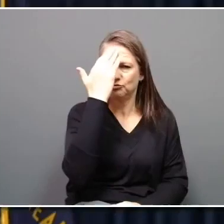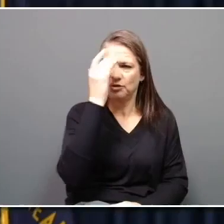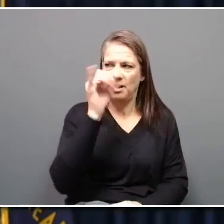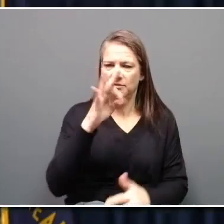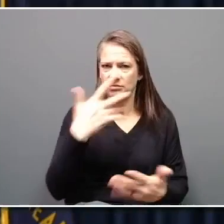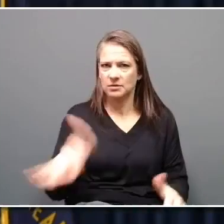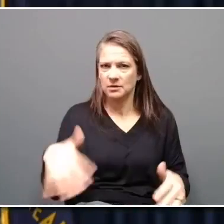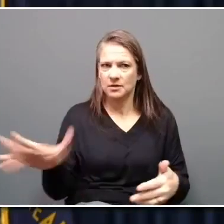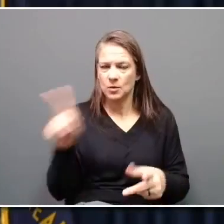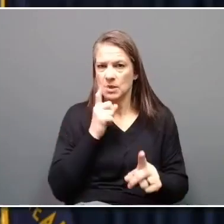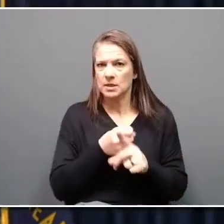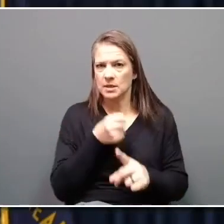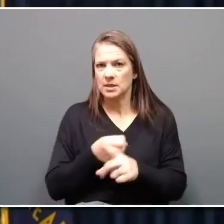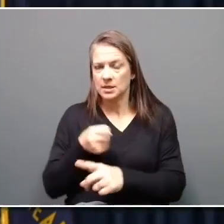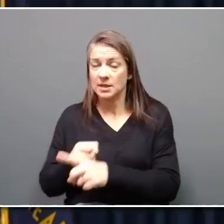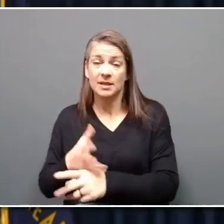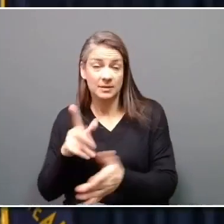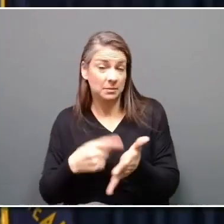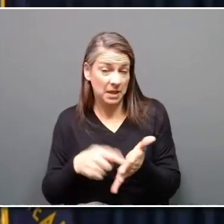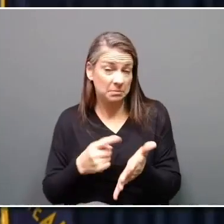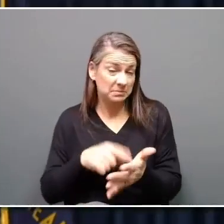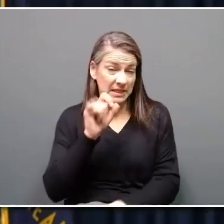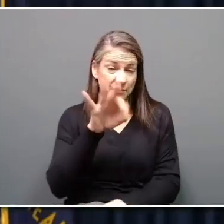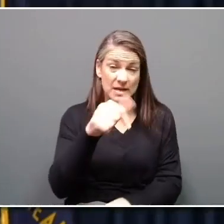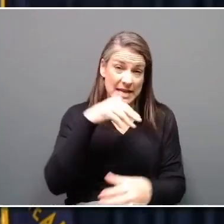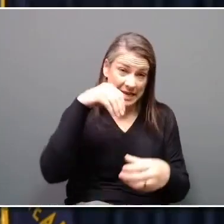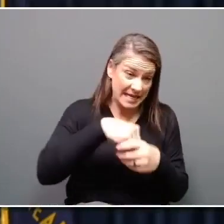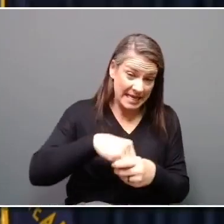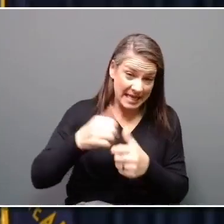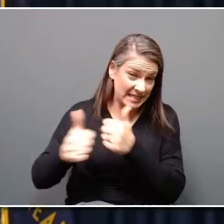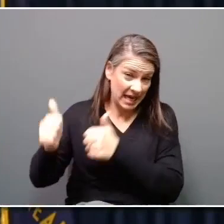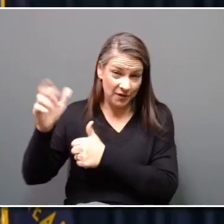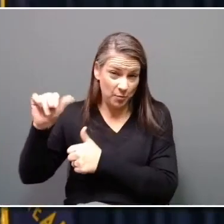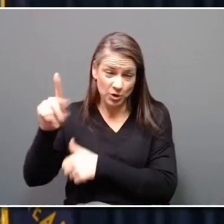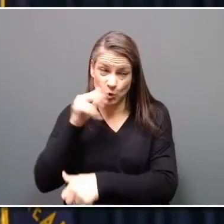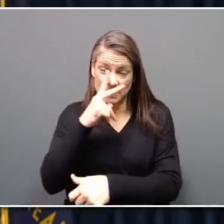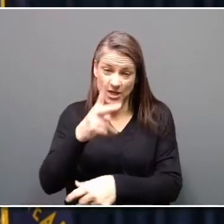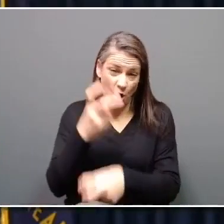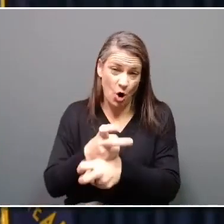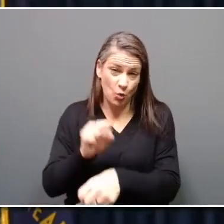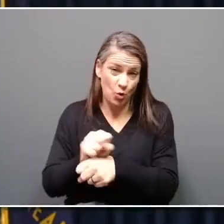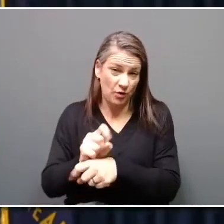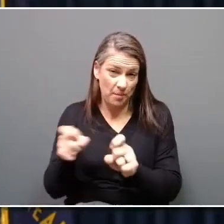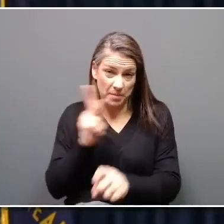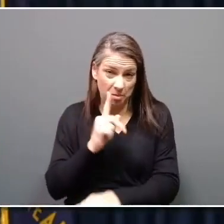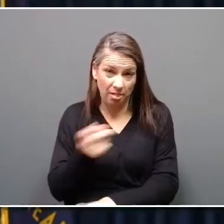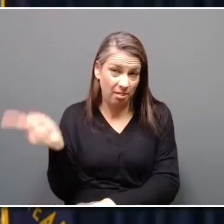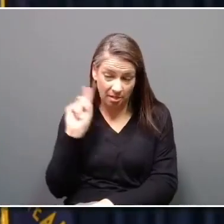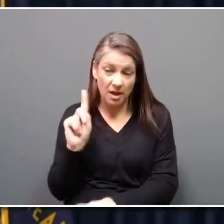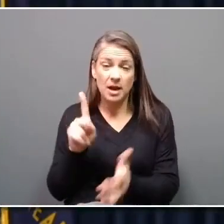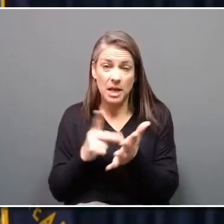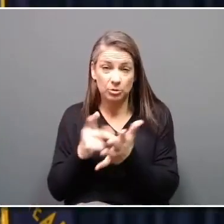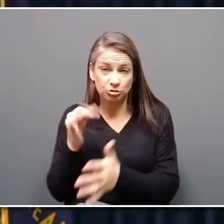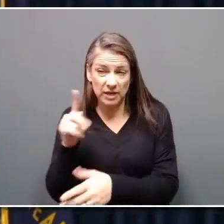it will have. I guess sometimes if you're not in the executive branch, you don't see how hard our people work and what it takes and the double shifts being pulled while